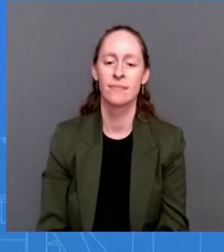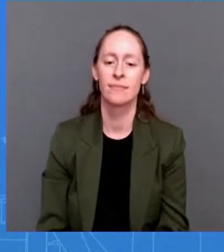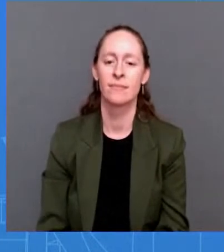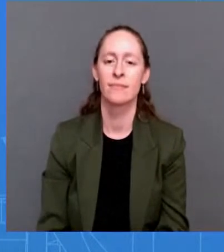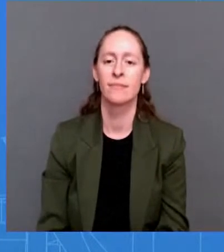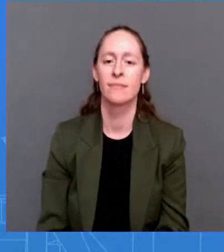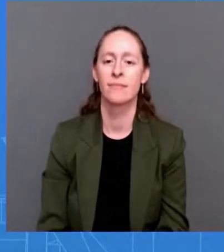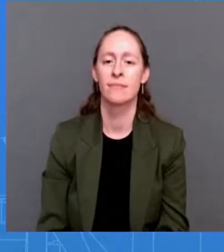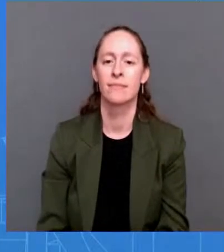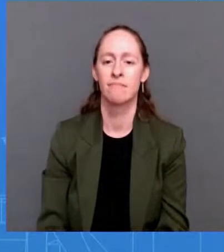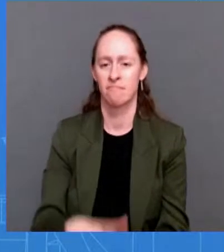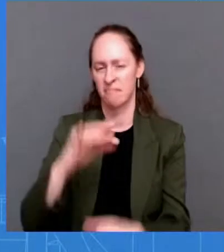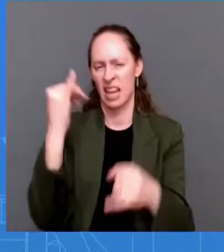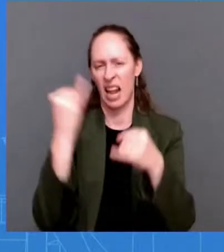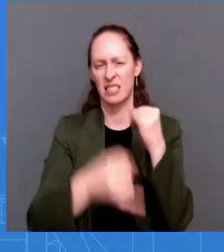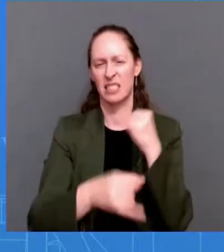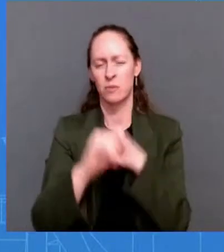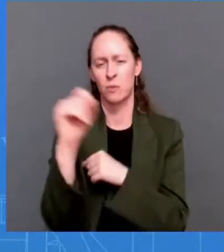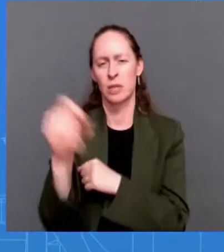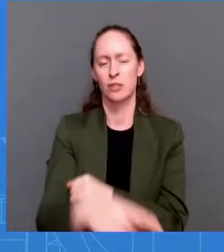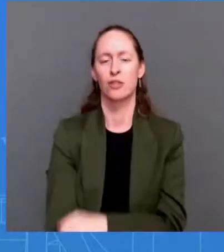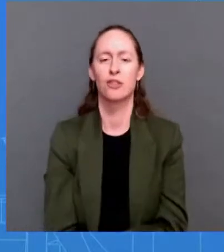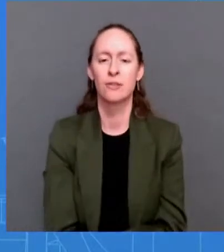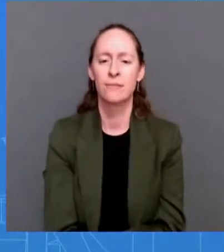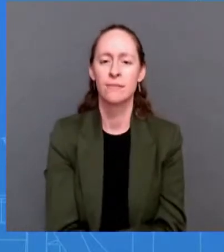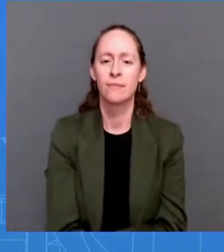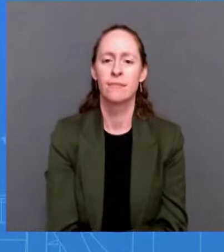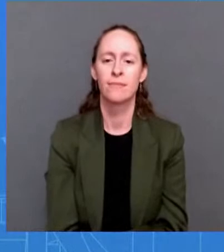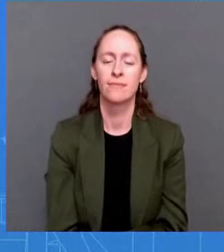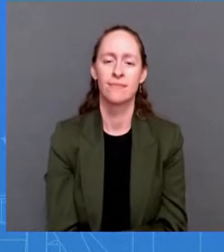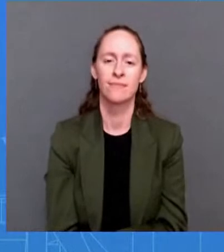to Ariel Metropolis at ABC News.